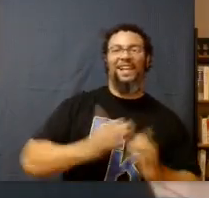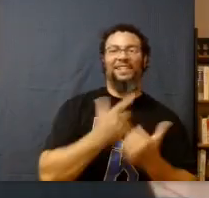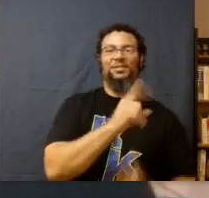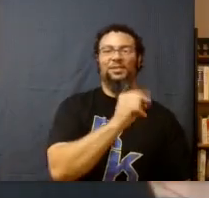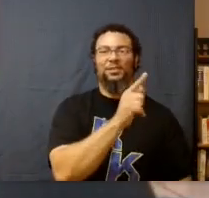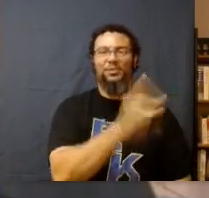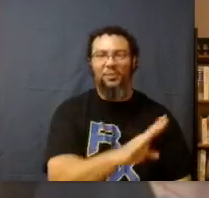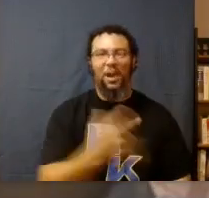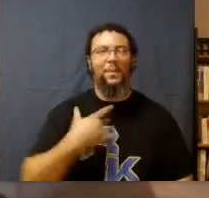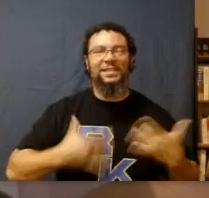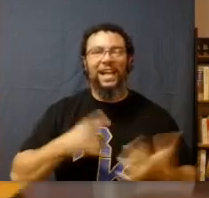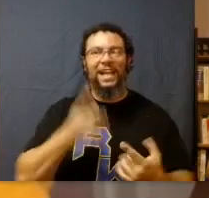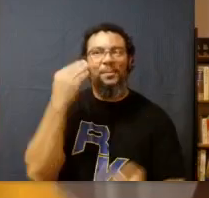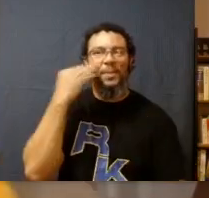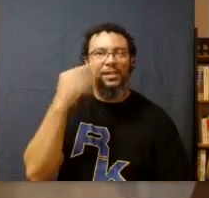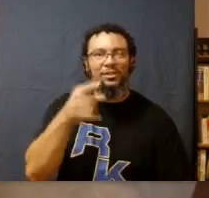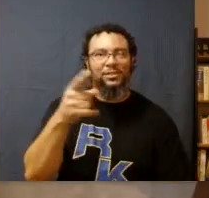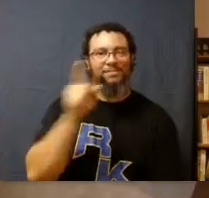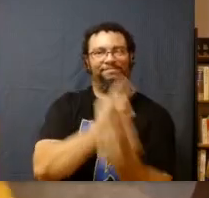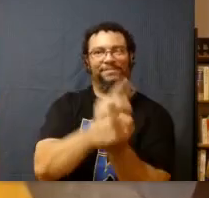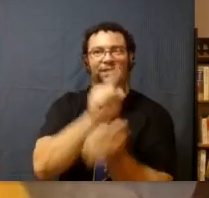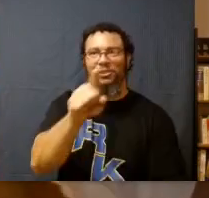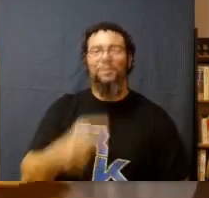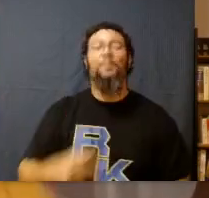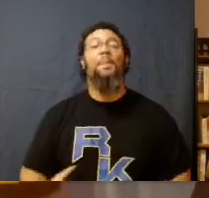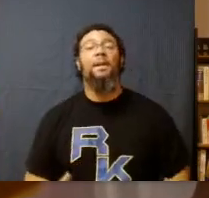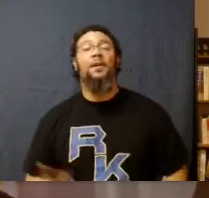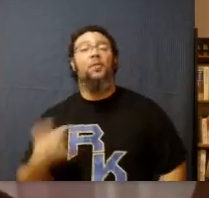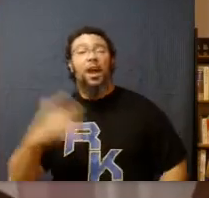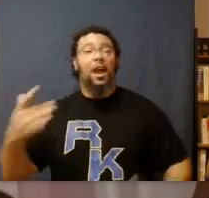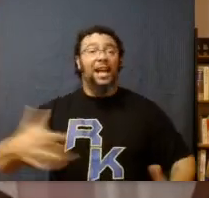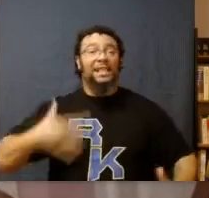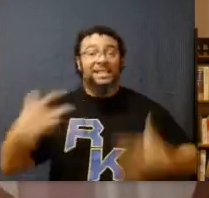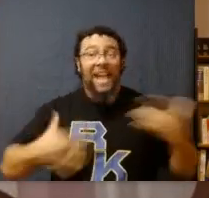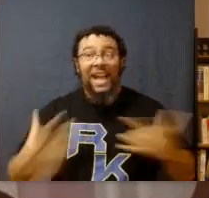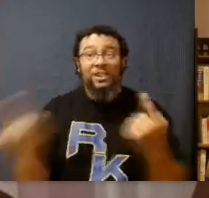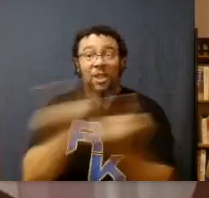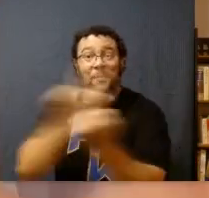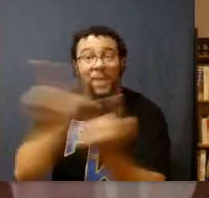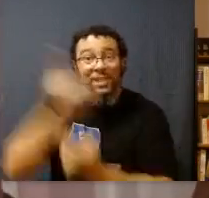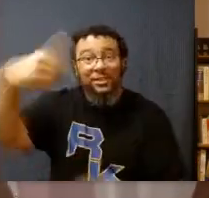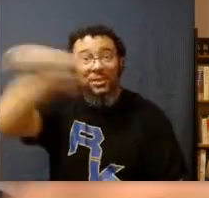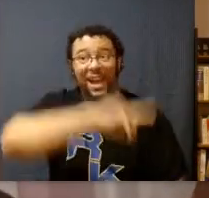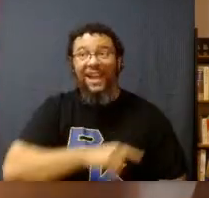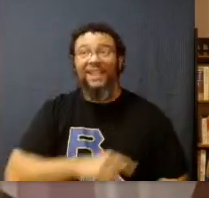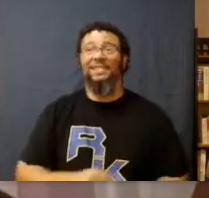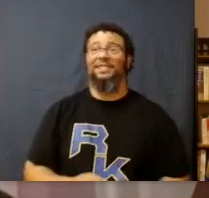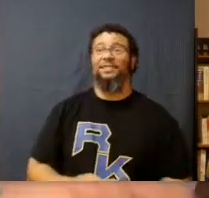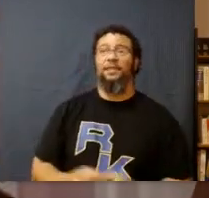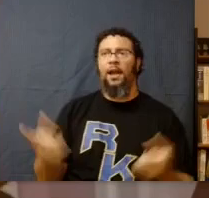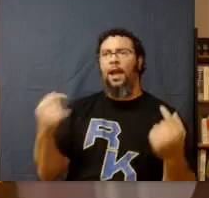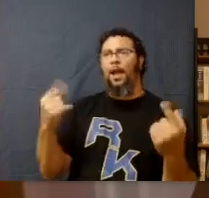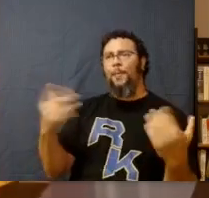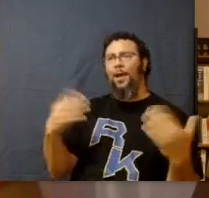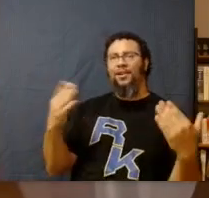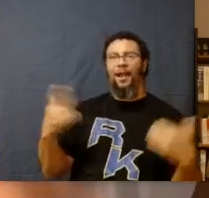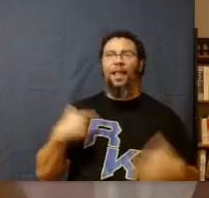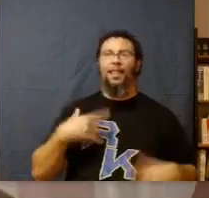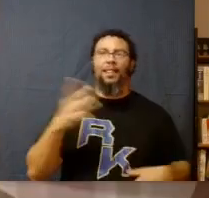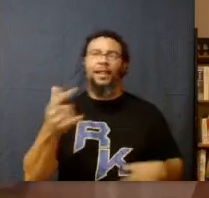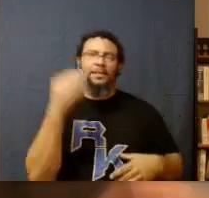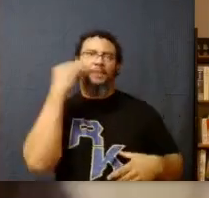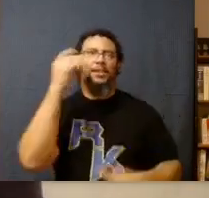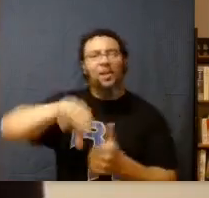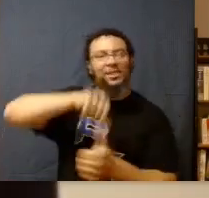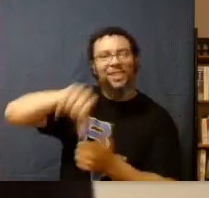I'm excited to meet you. Class of 2024, we are so excited to meet you guys. Come on, let's get to know